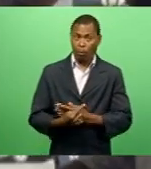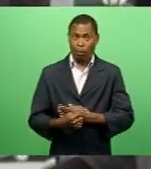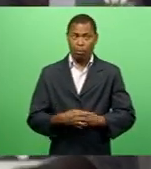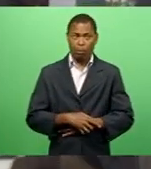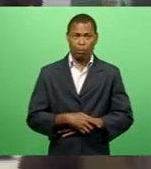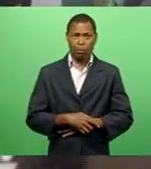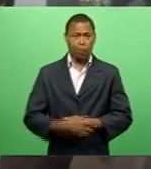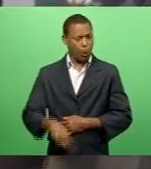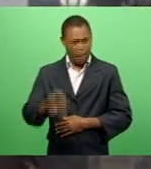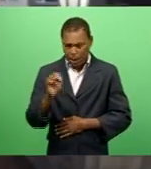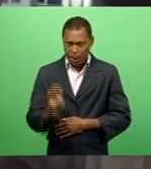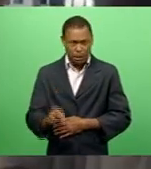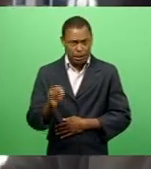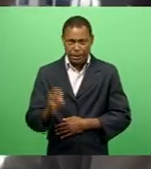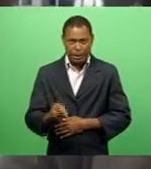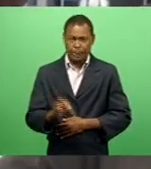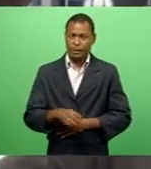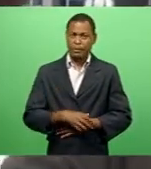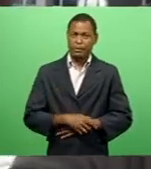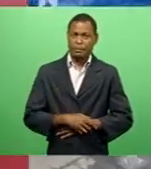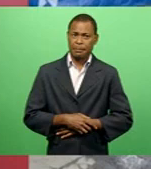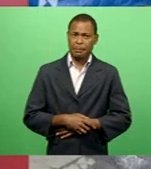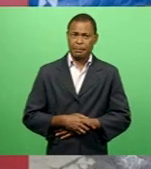we need to